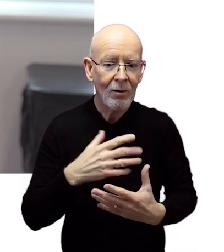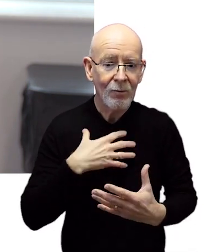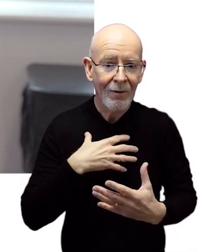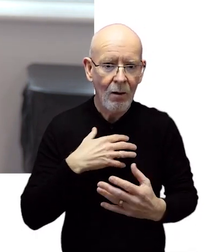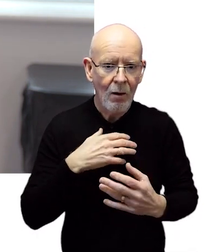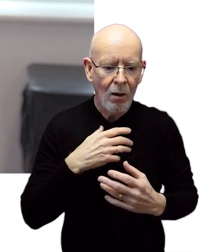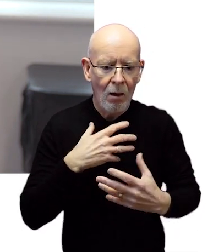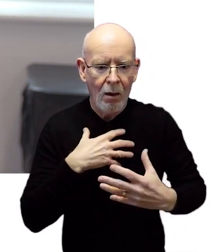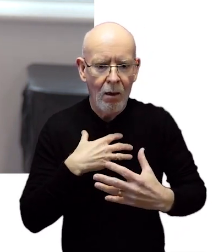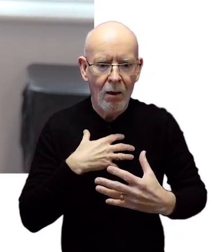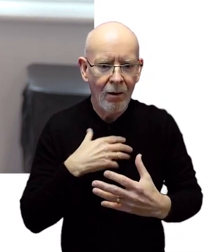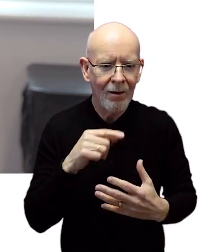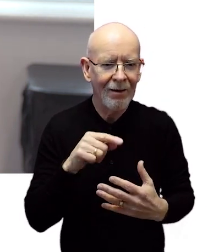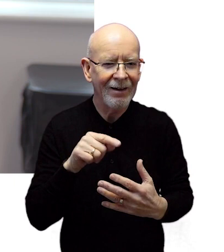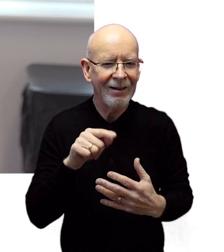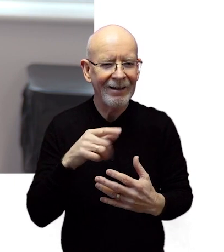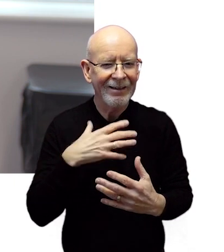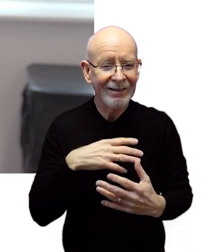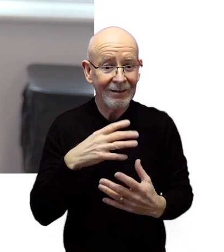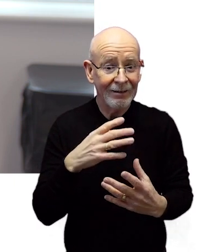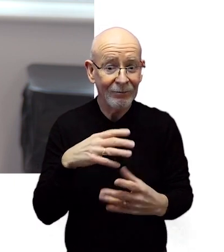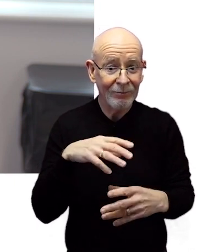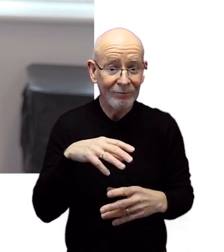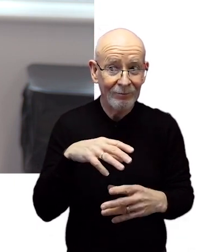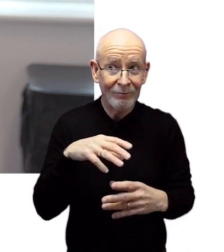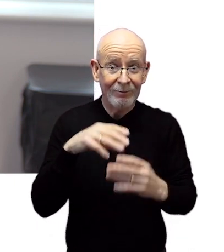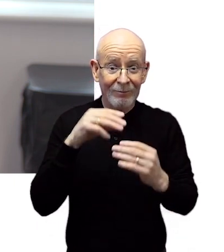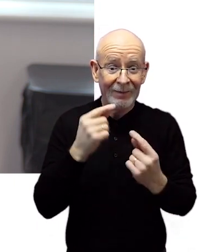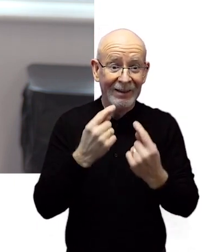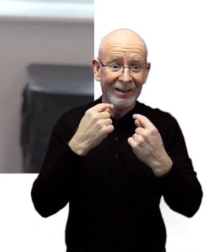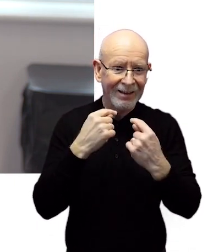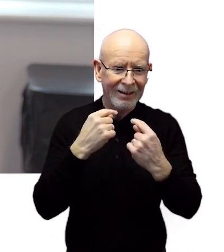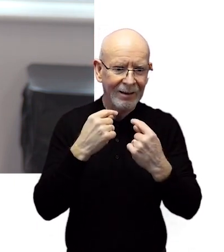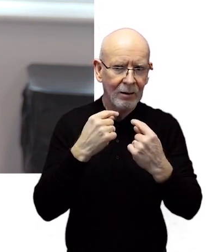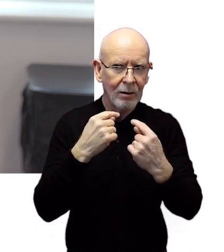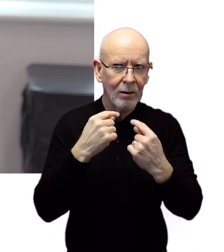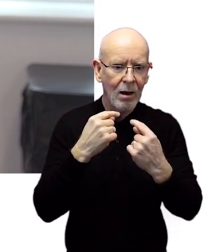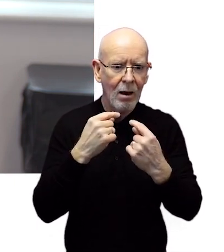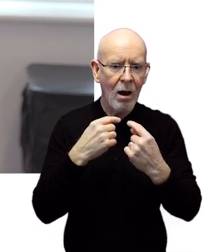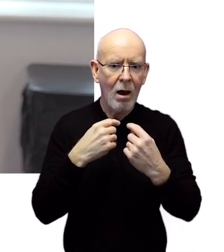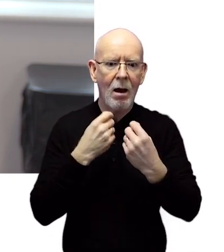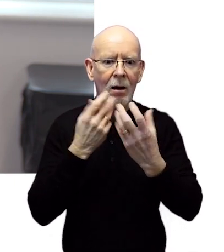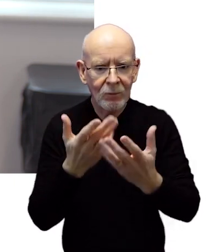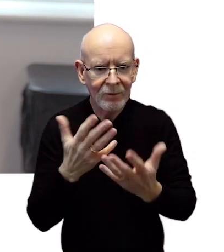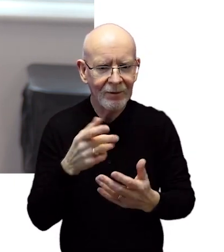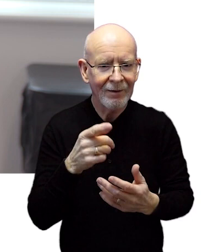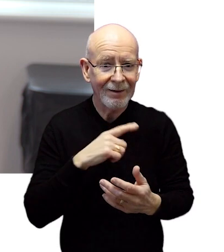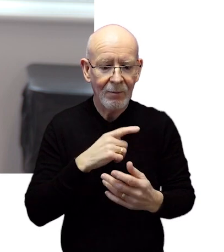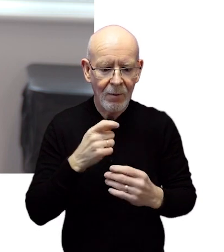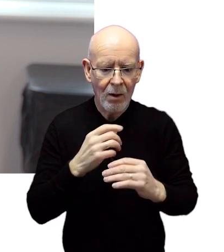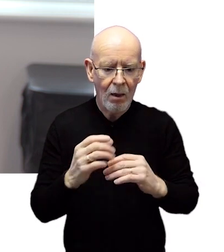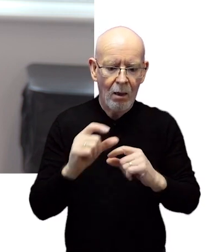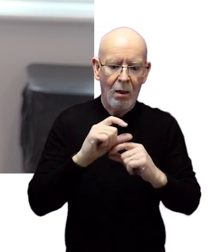stacking. This is where you breathe in, but don't breathe all of the air out, and so you stack your breaths on top of each